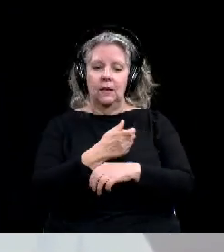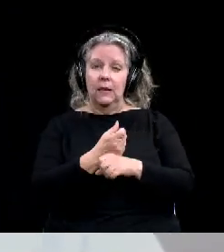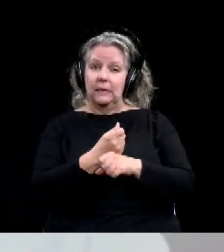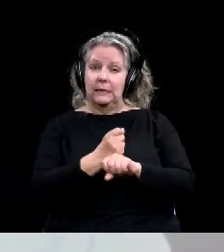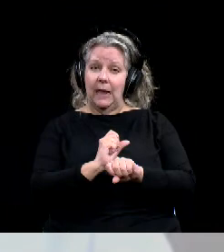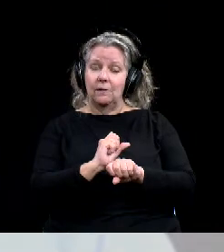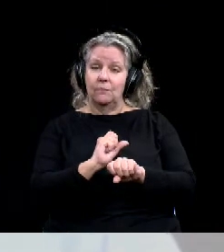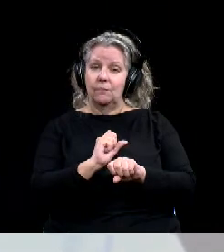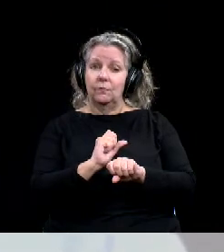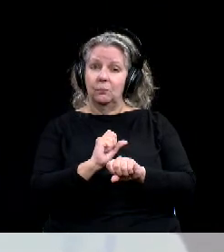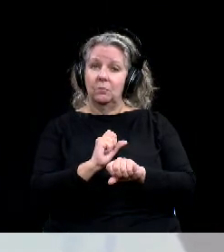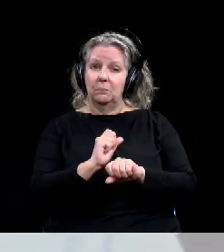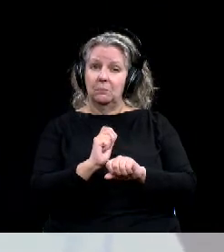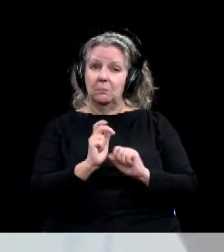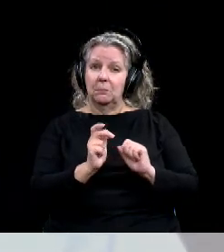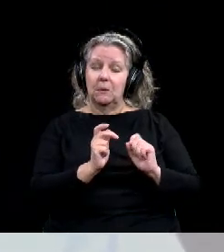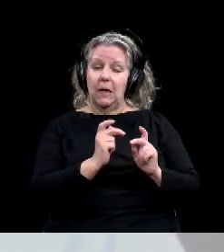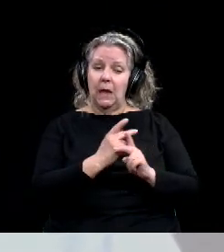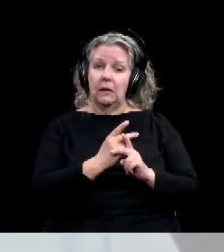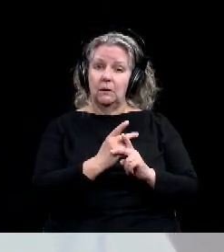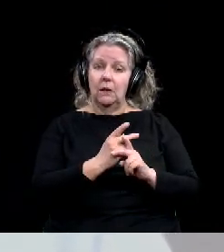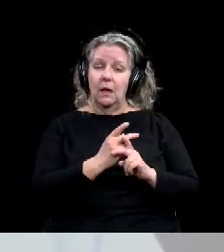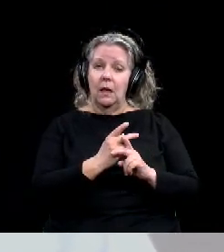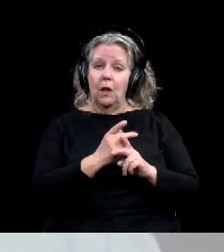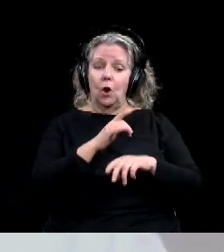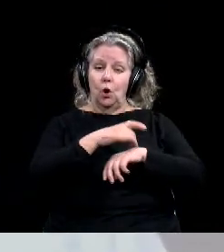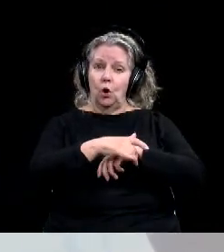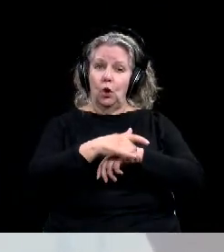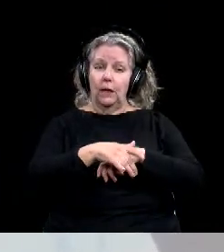new year. I